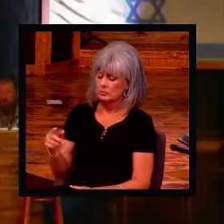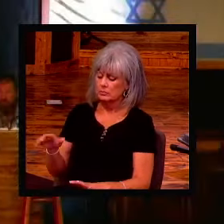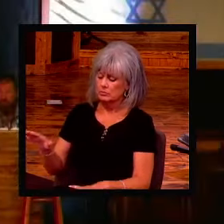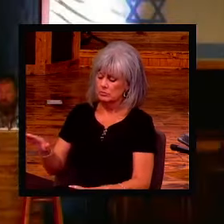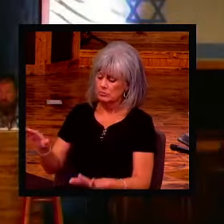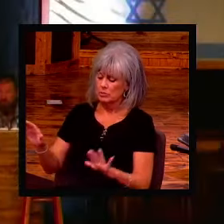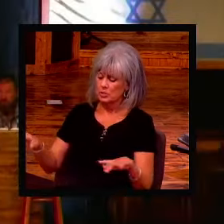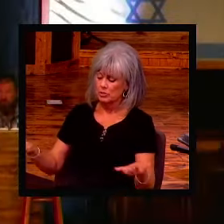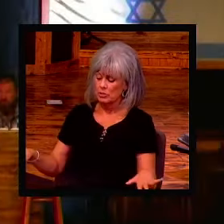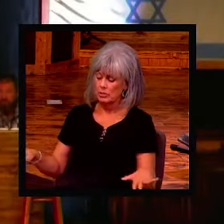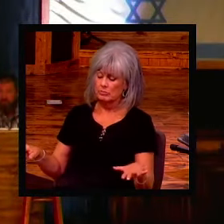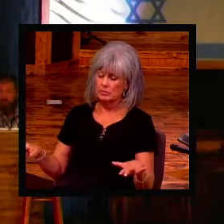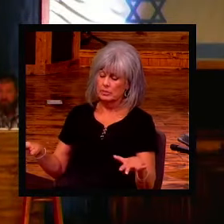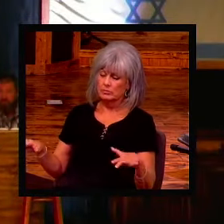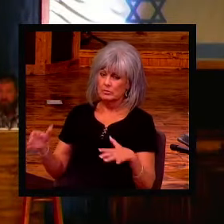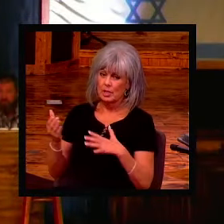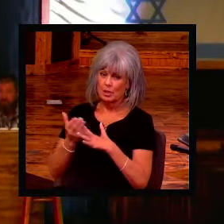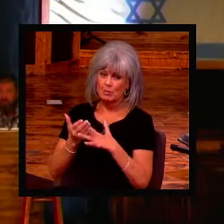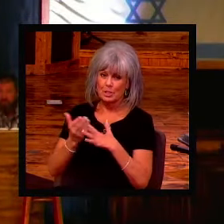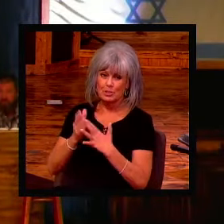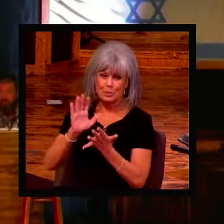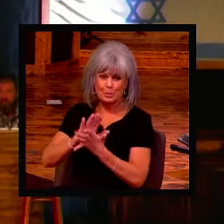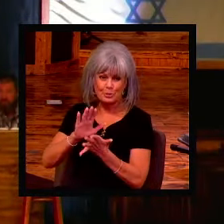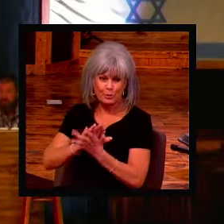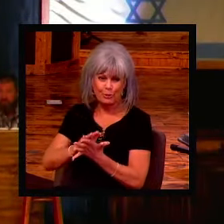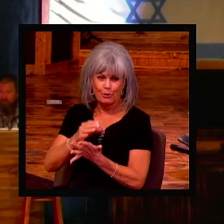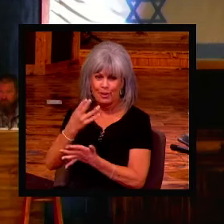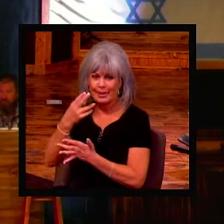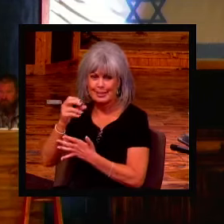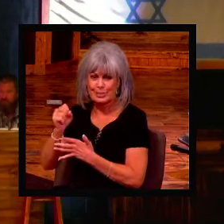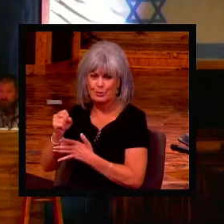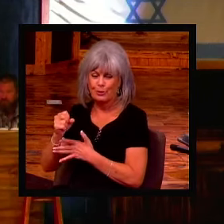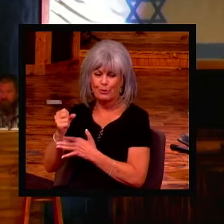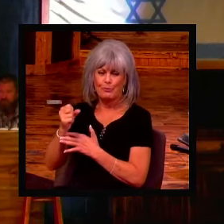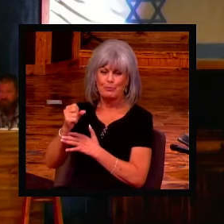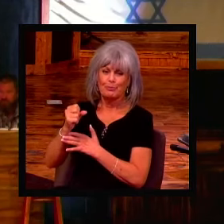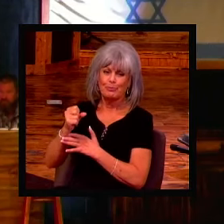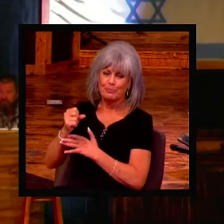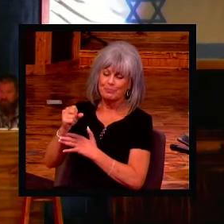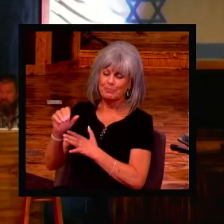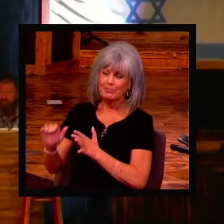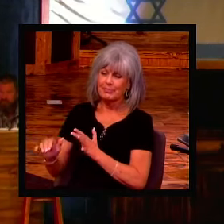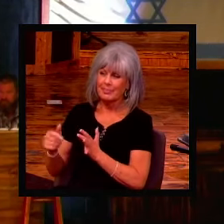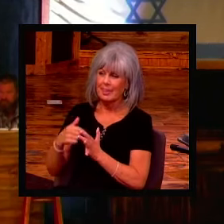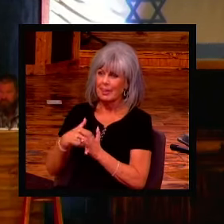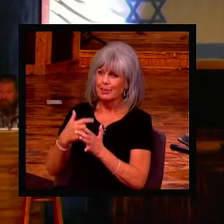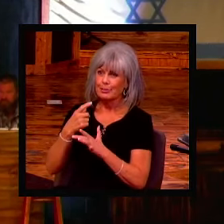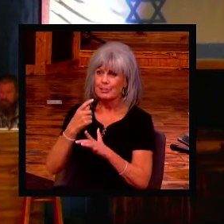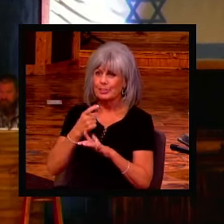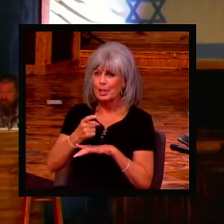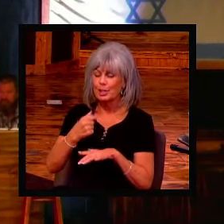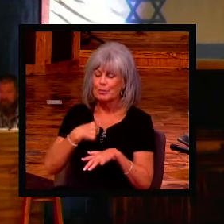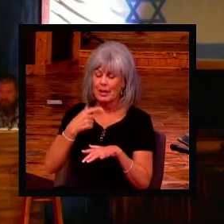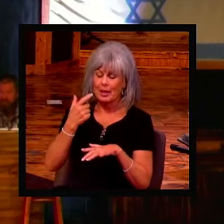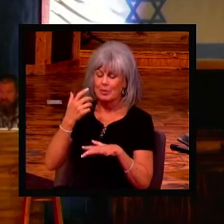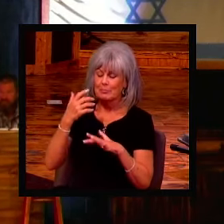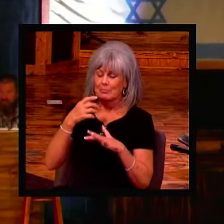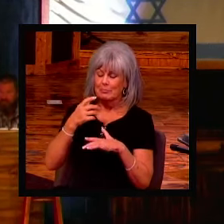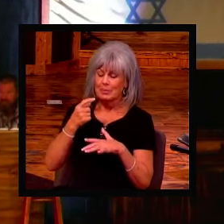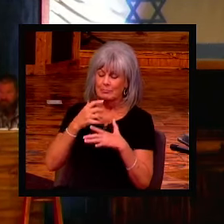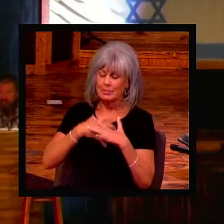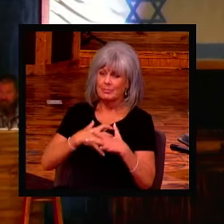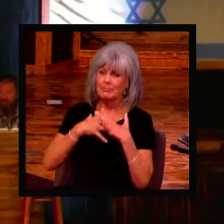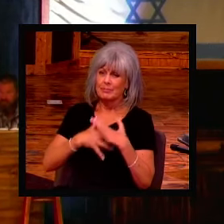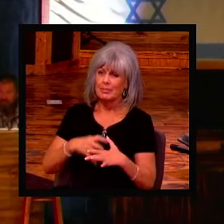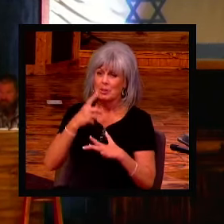high school? You're killing me. Oh, do I need to stop? No, I'm trying to keep from crying. Oh, no, I cry